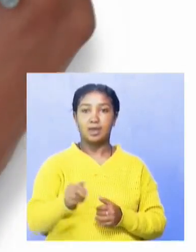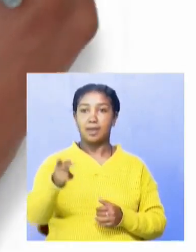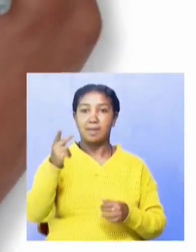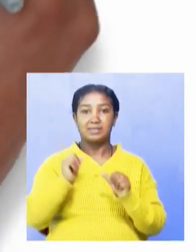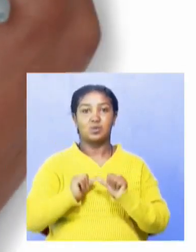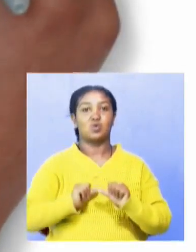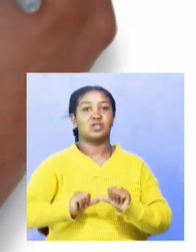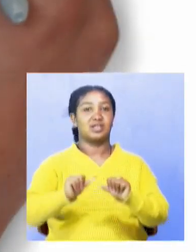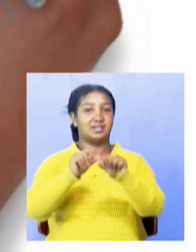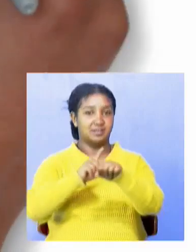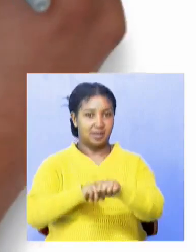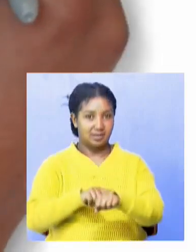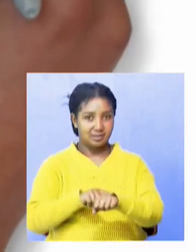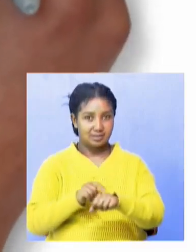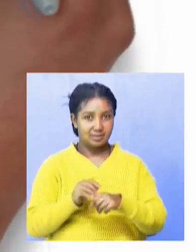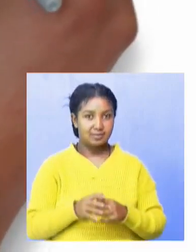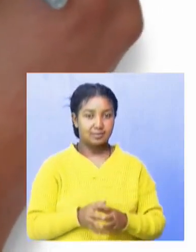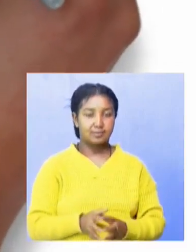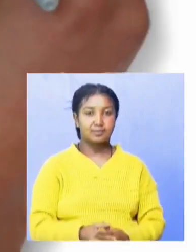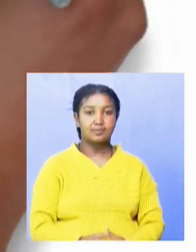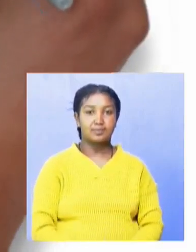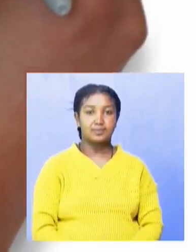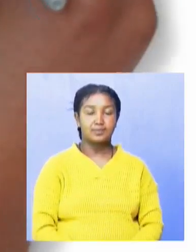past continuous tense.